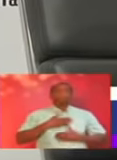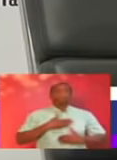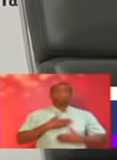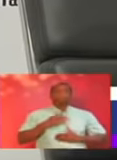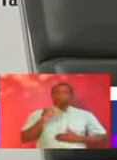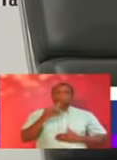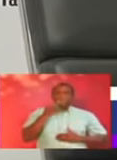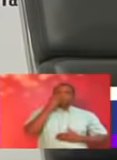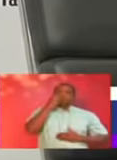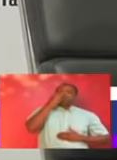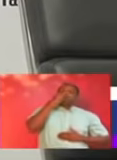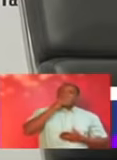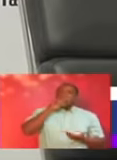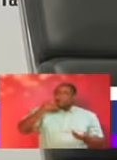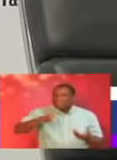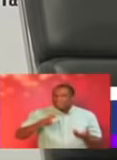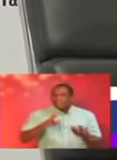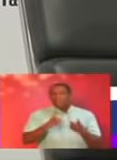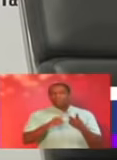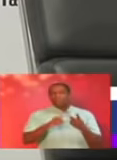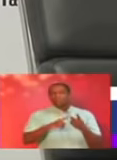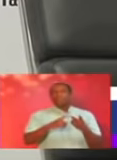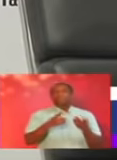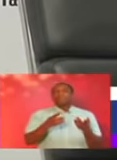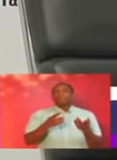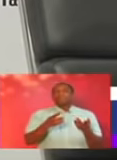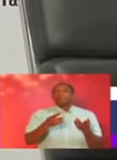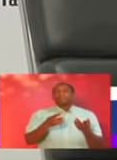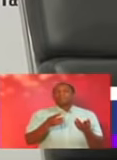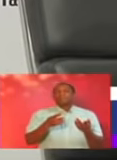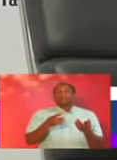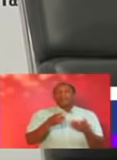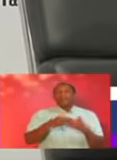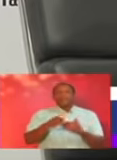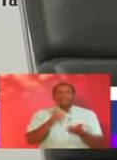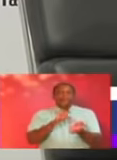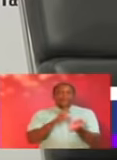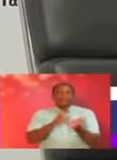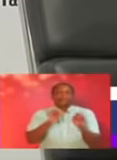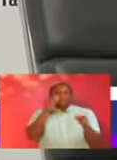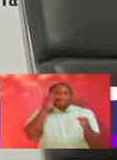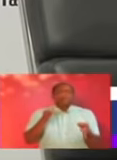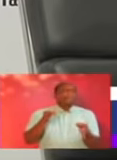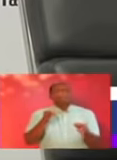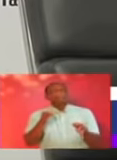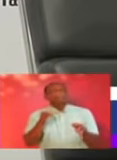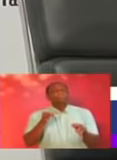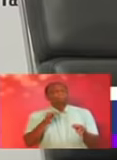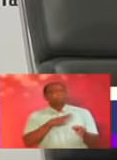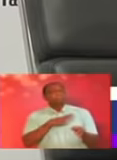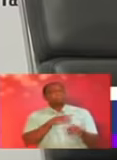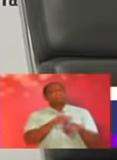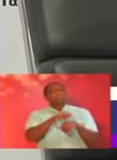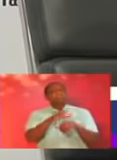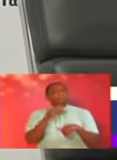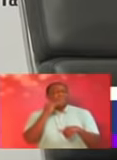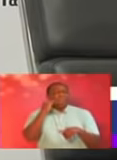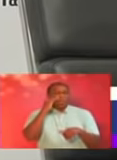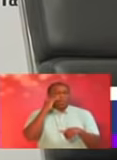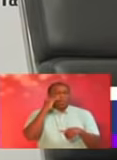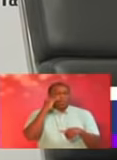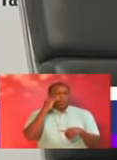without the use of oxygen for a certain period of time, then the clinical decision is taken to allow you to go home with the requisite guidelines. So that's